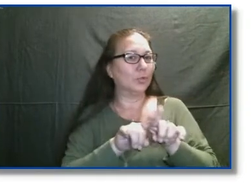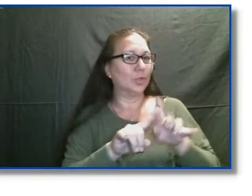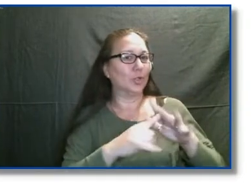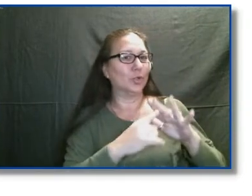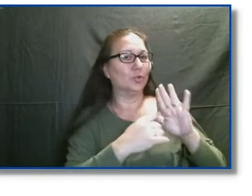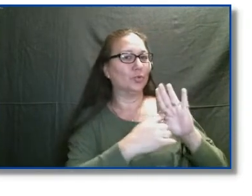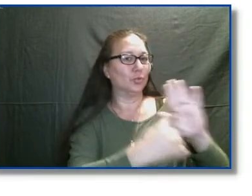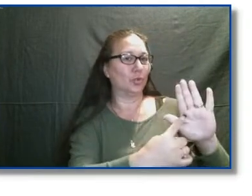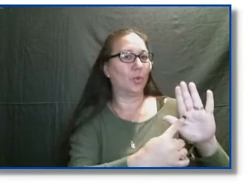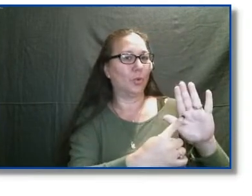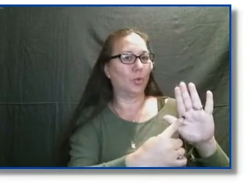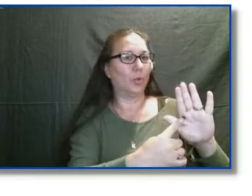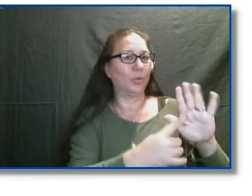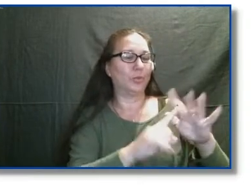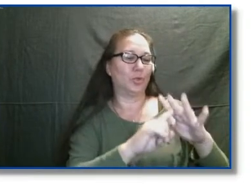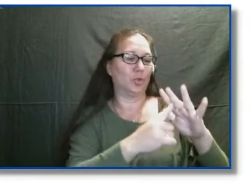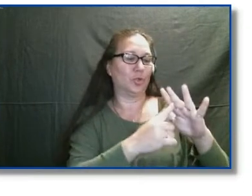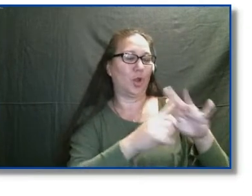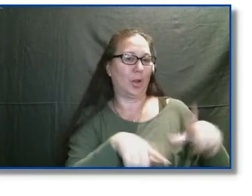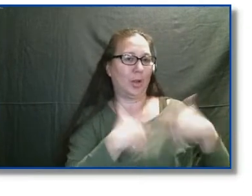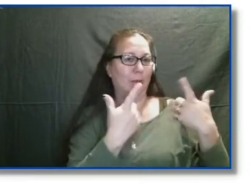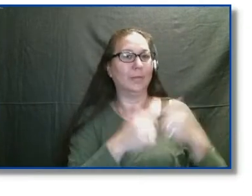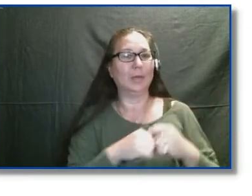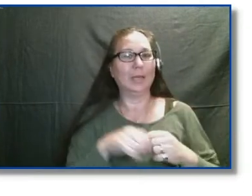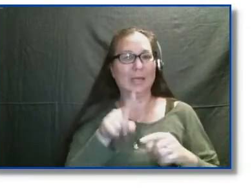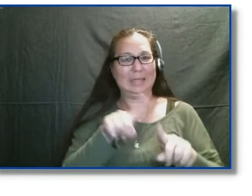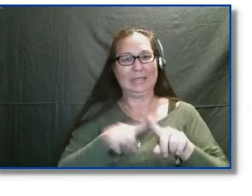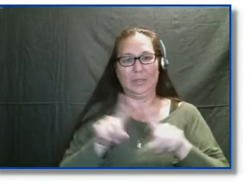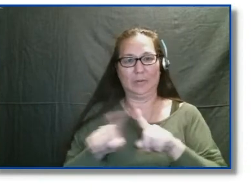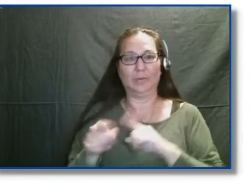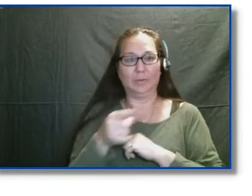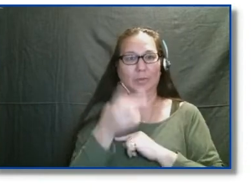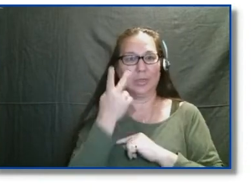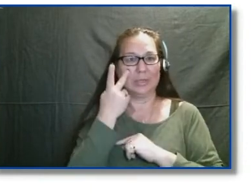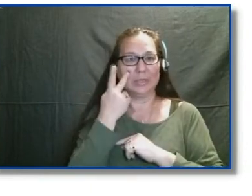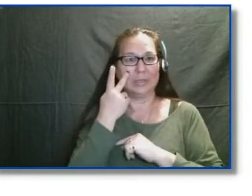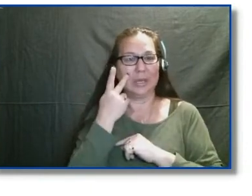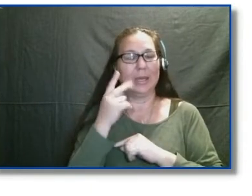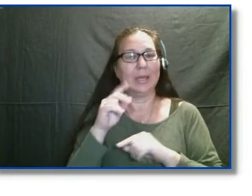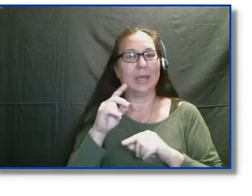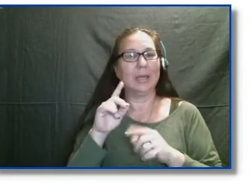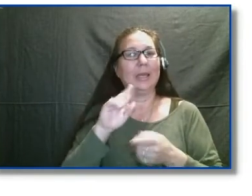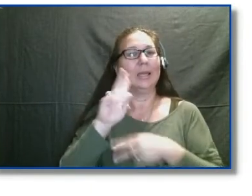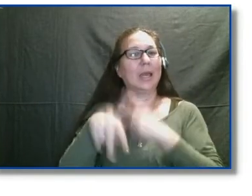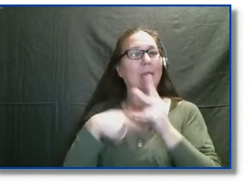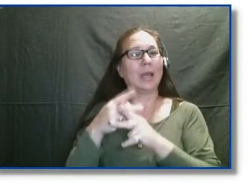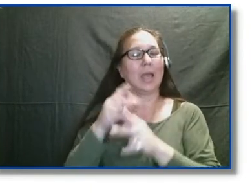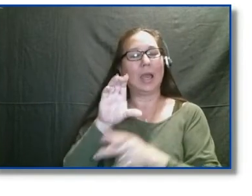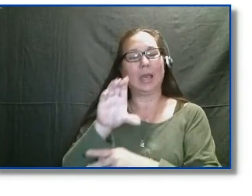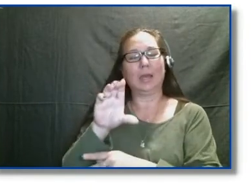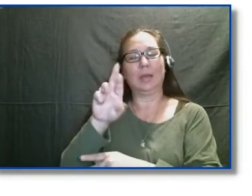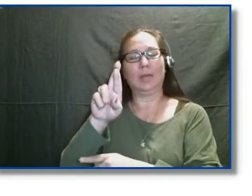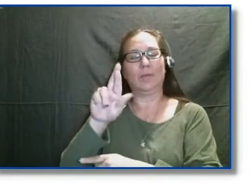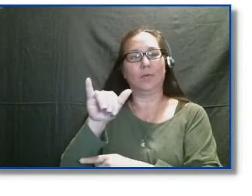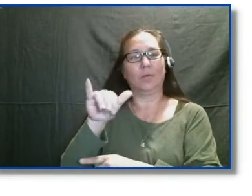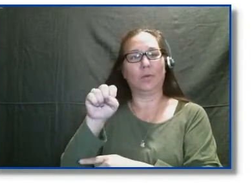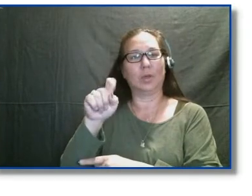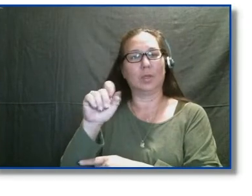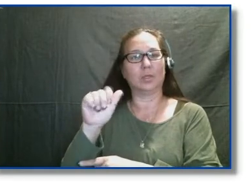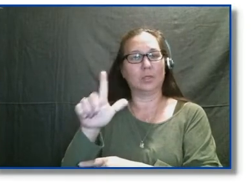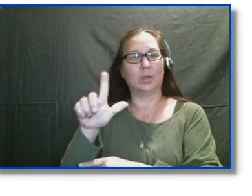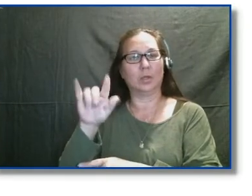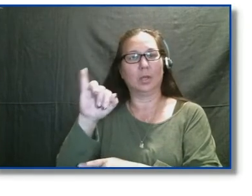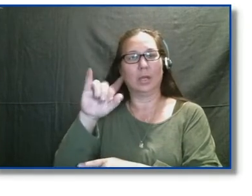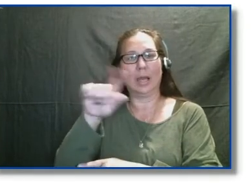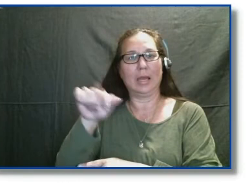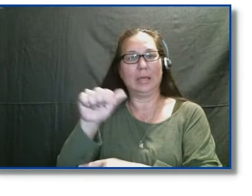These are different close-ups of this work. And yes, a form of crystallization of coming from molecules, a form of collective intelligence